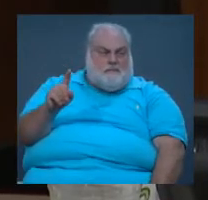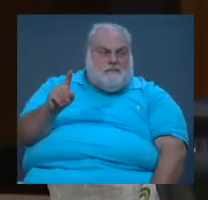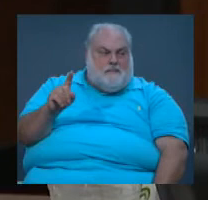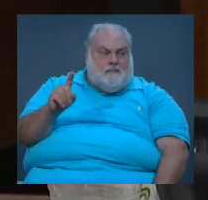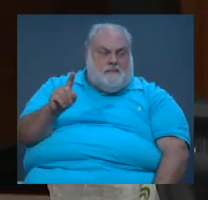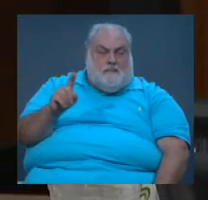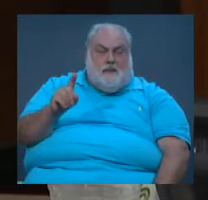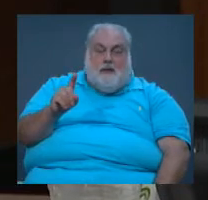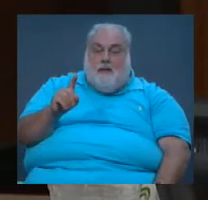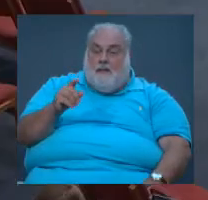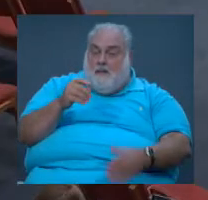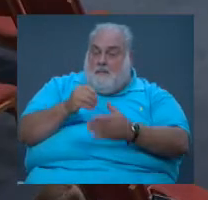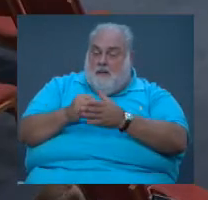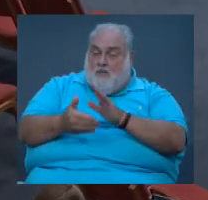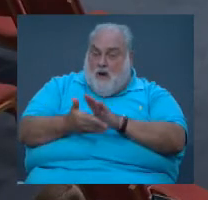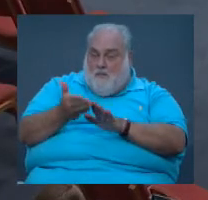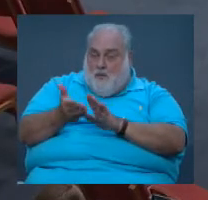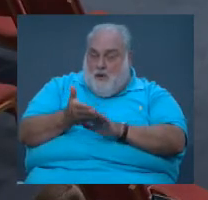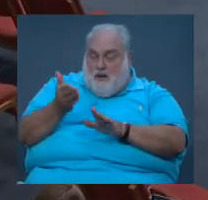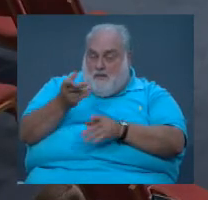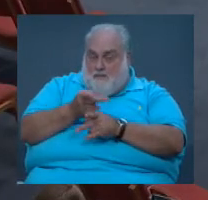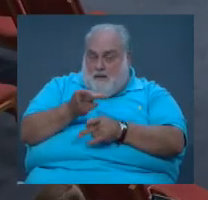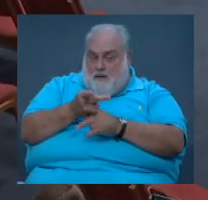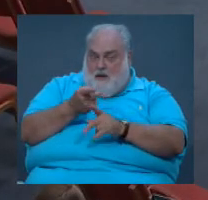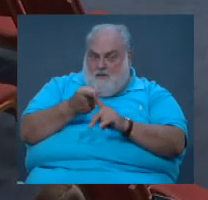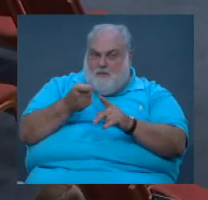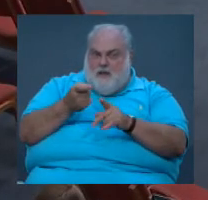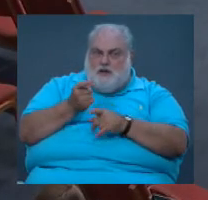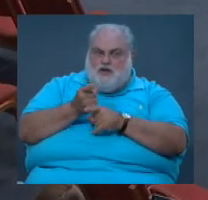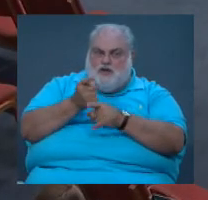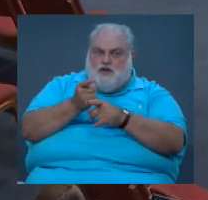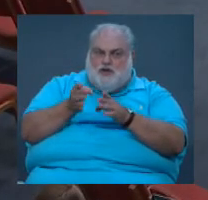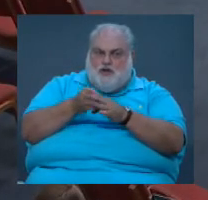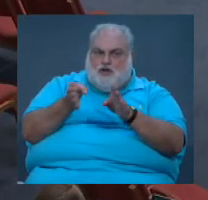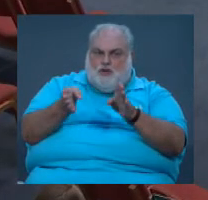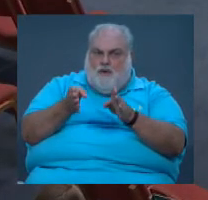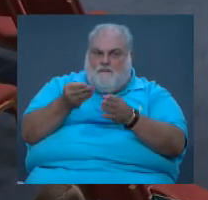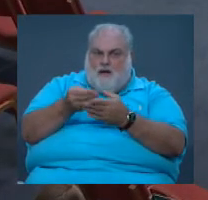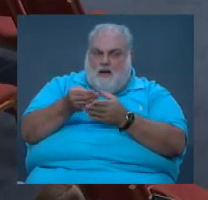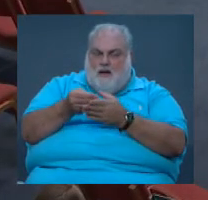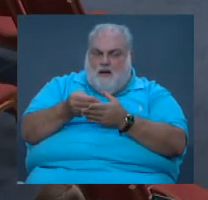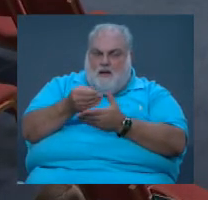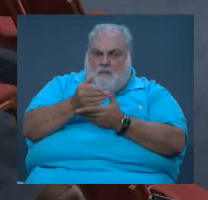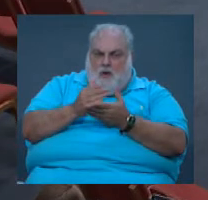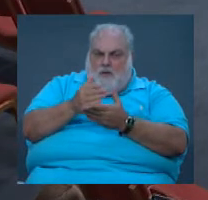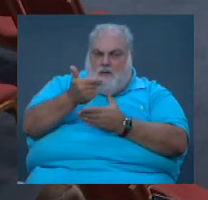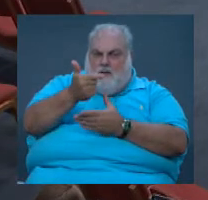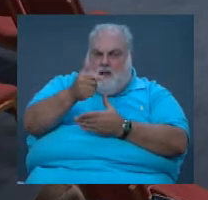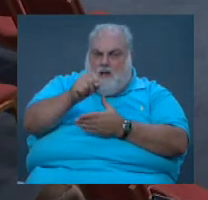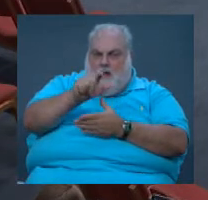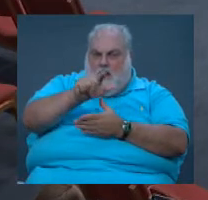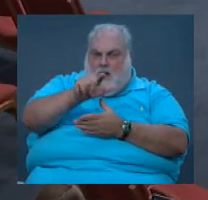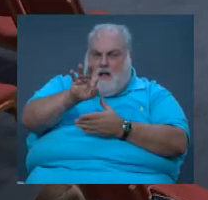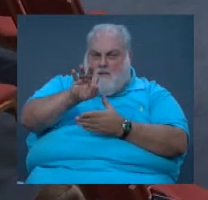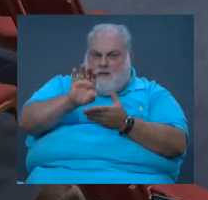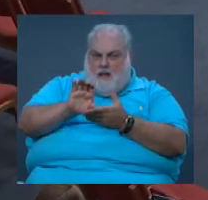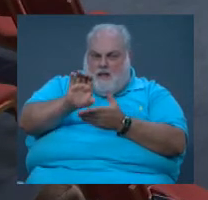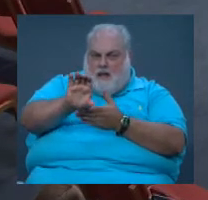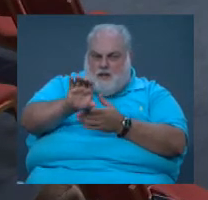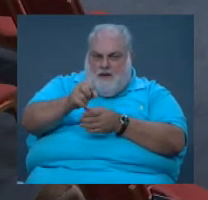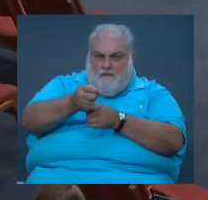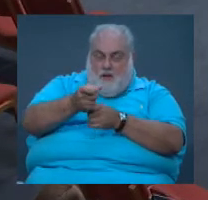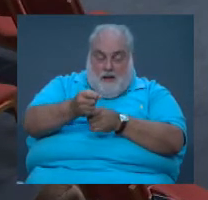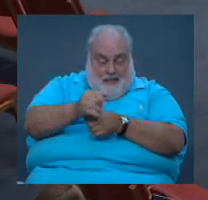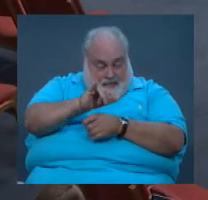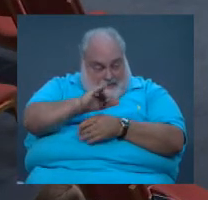The funding that we did for operation and maintenance of the course came from the general fund. It was part of the golf allocation in the budget each year. And that was the only